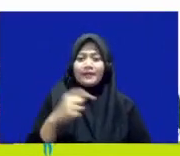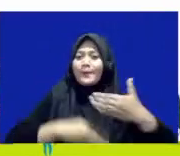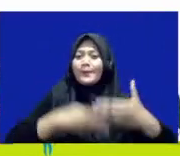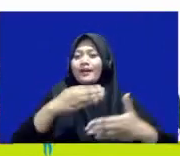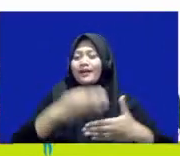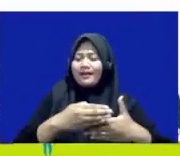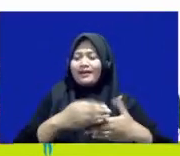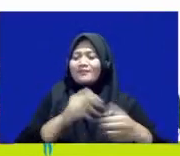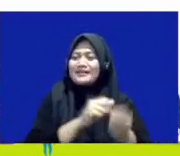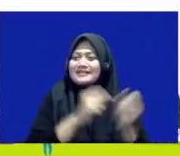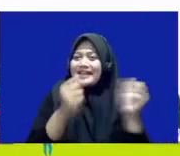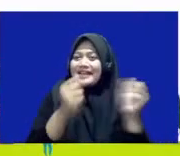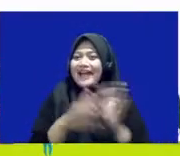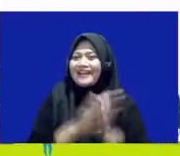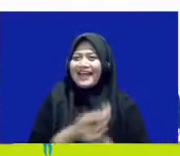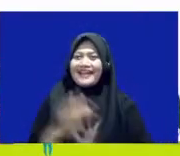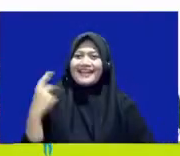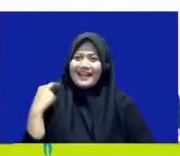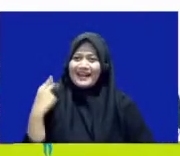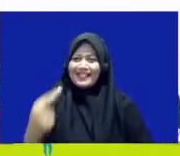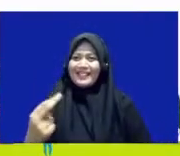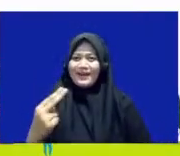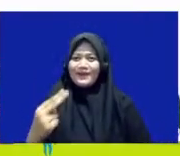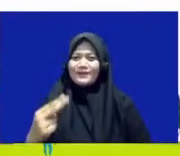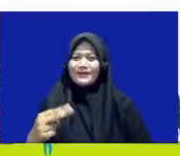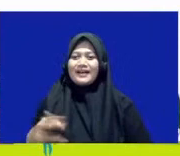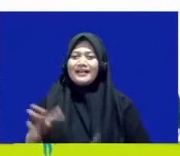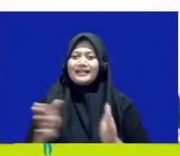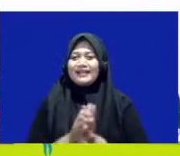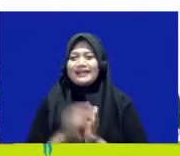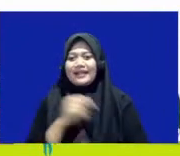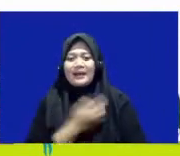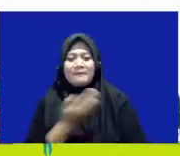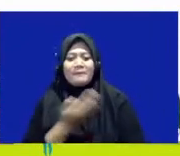am giving thanks to all of you from our